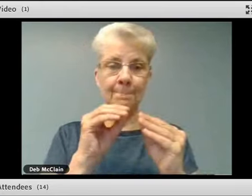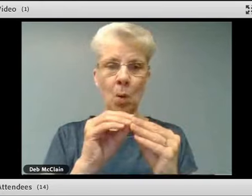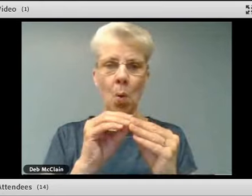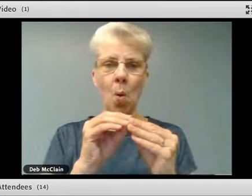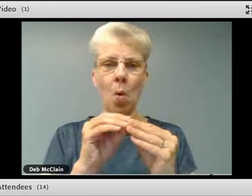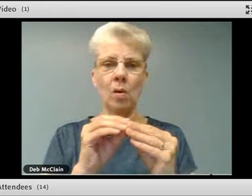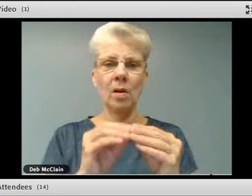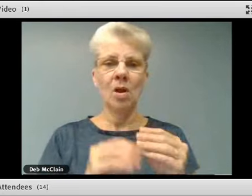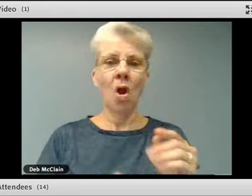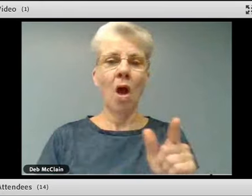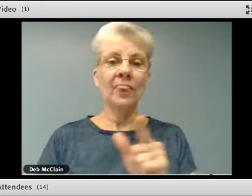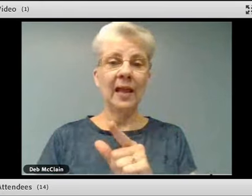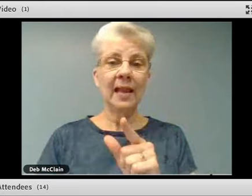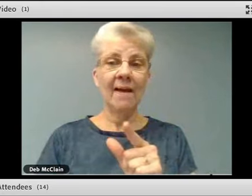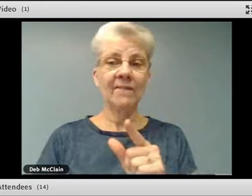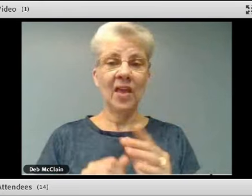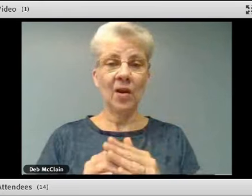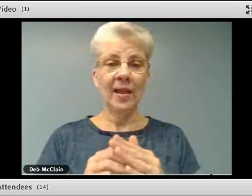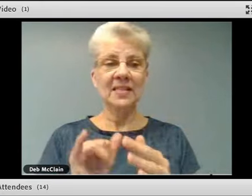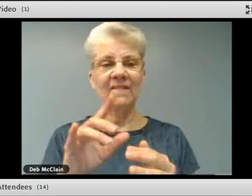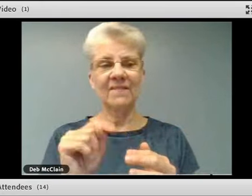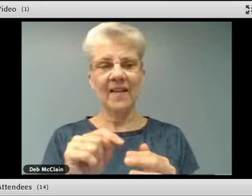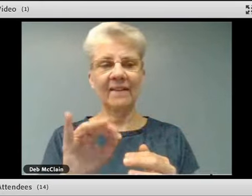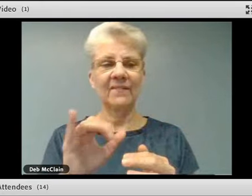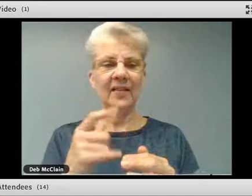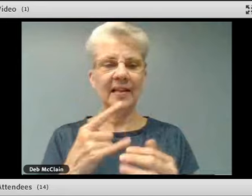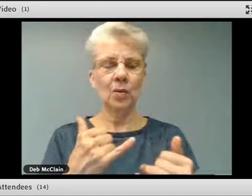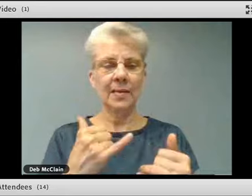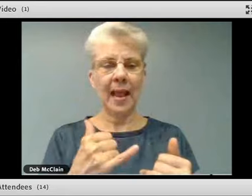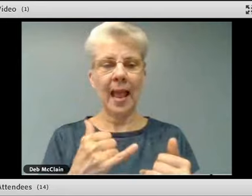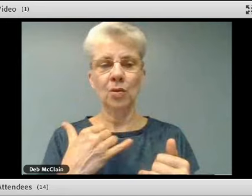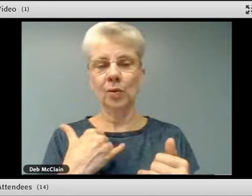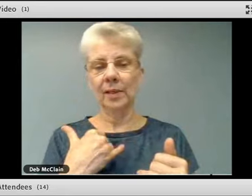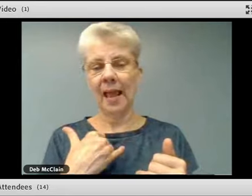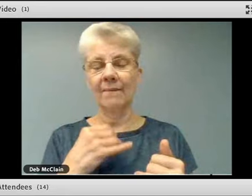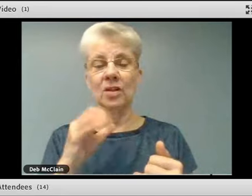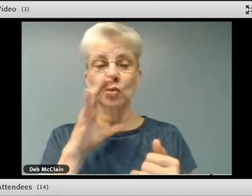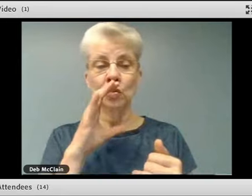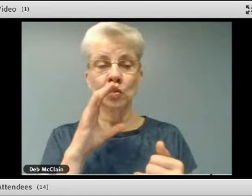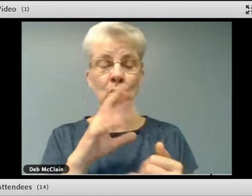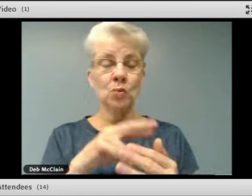the search results. So you can narrow your search results by